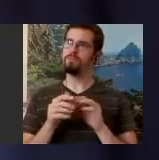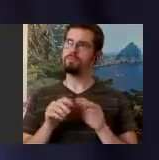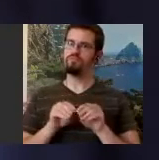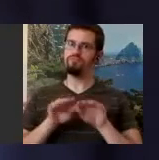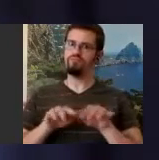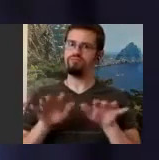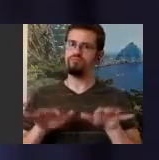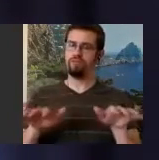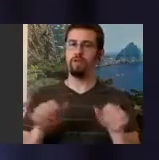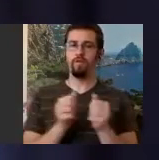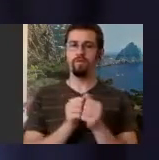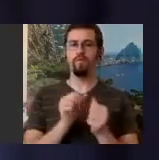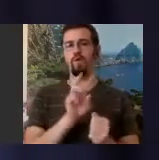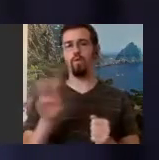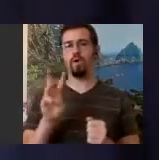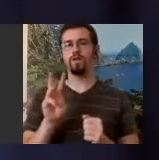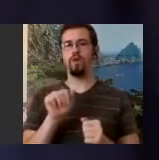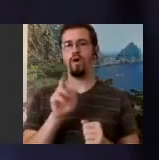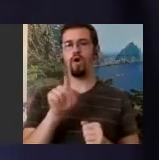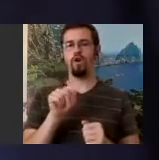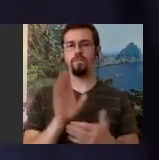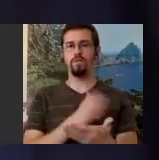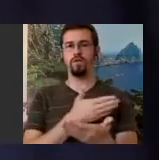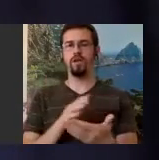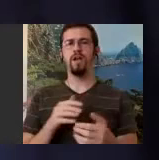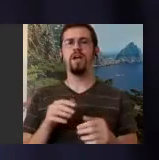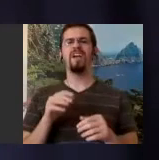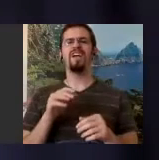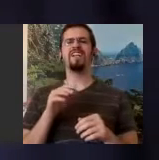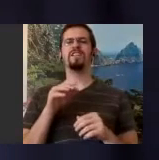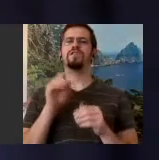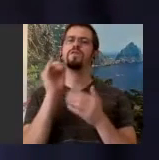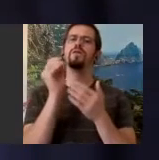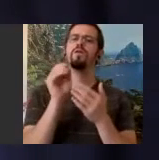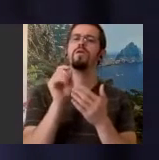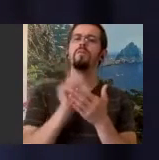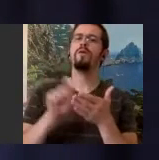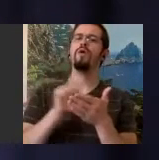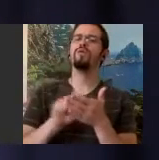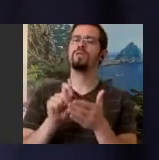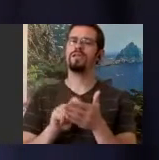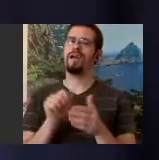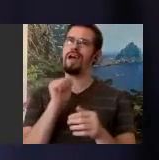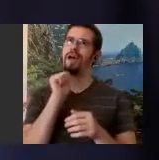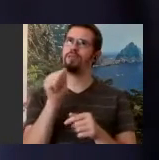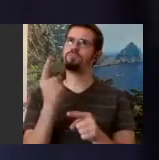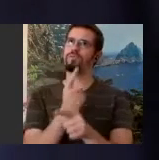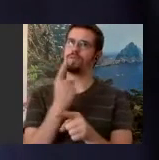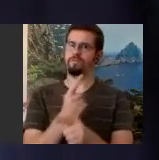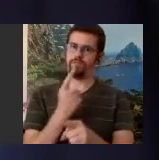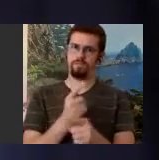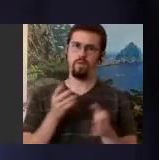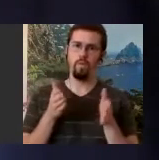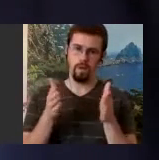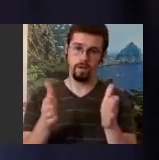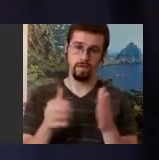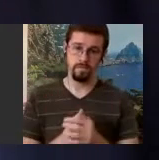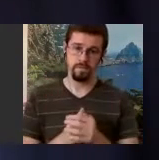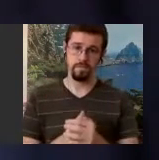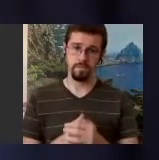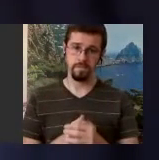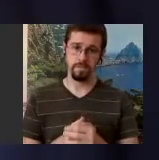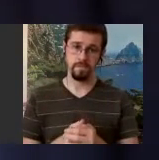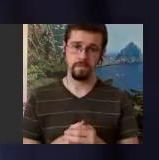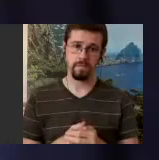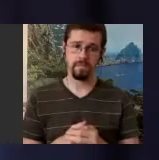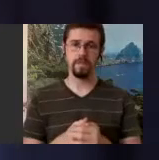to compose in unprecedented ways, such as this. I see. Great. And we can go to